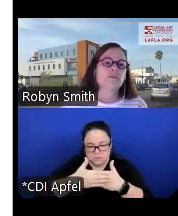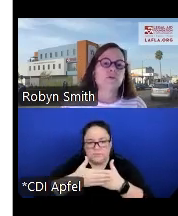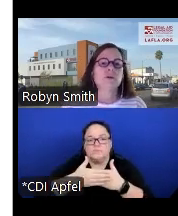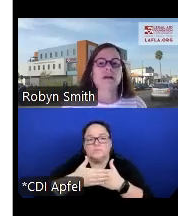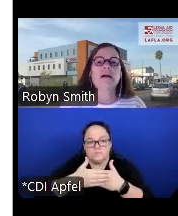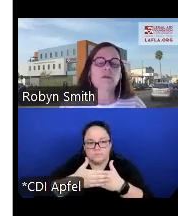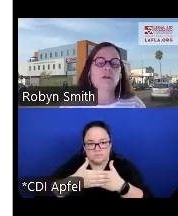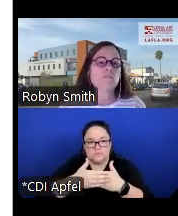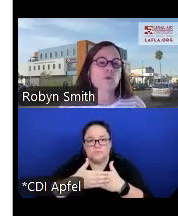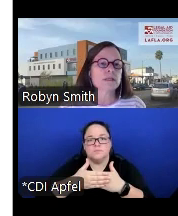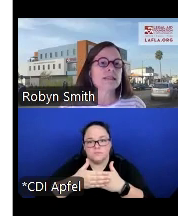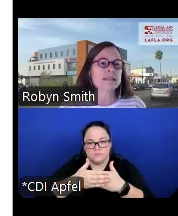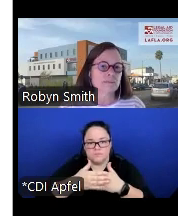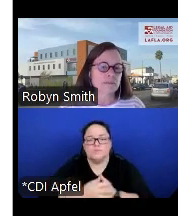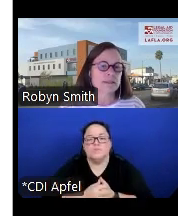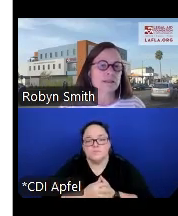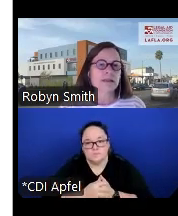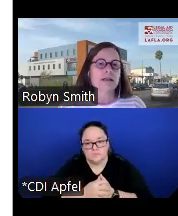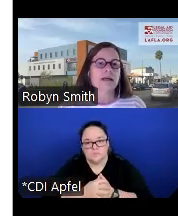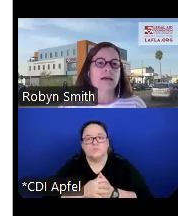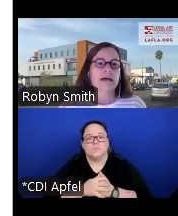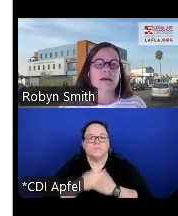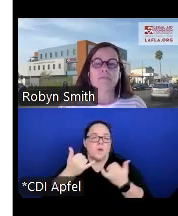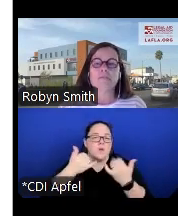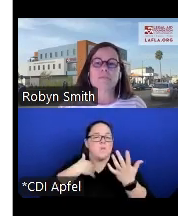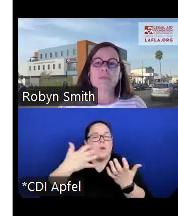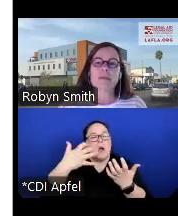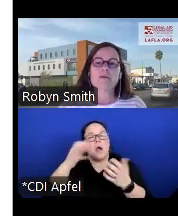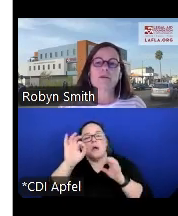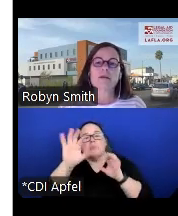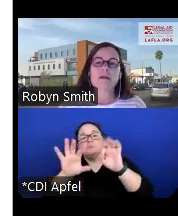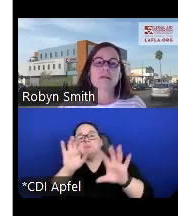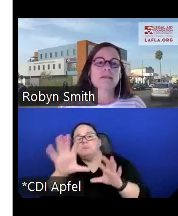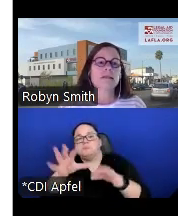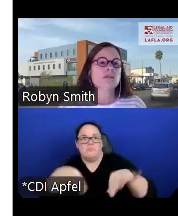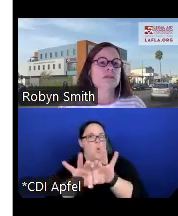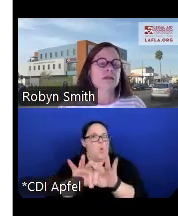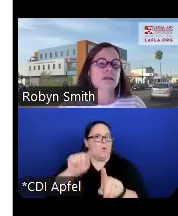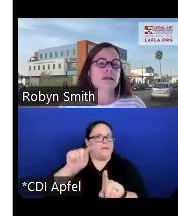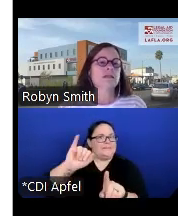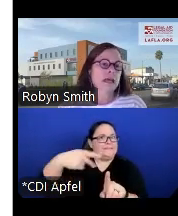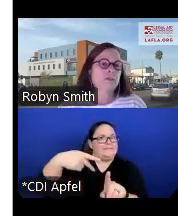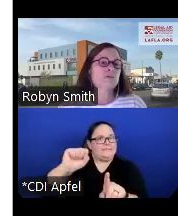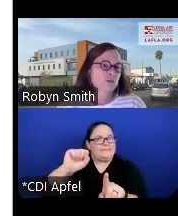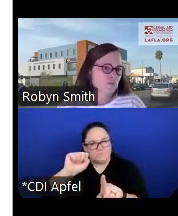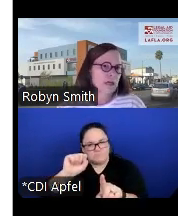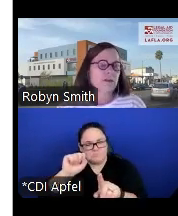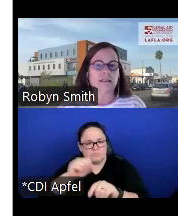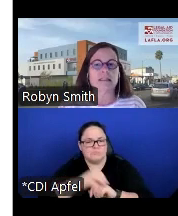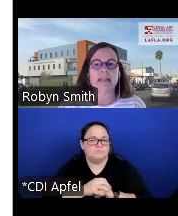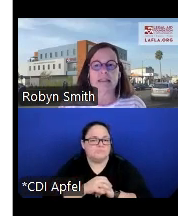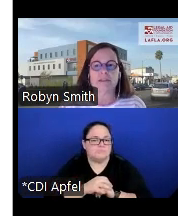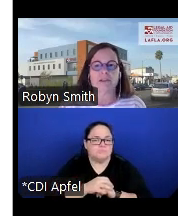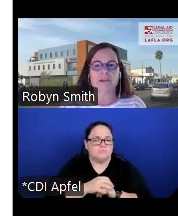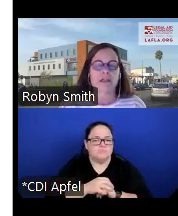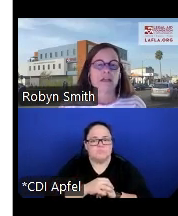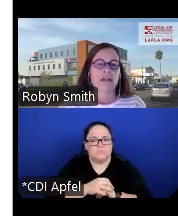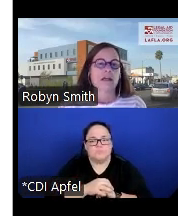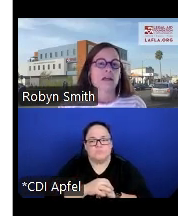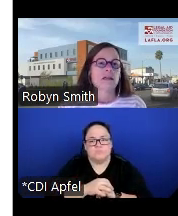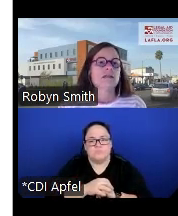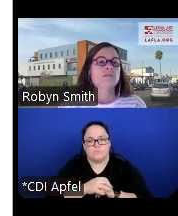So I want to give a couple important tips um, since after surviving a